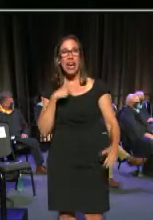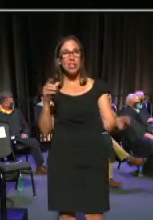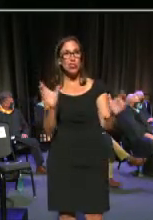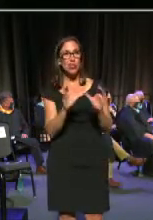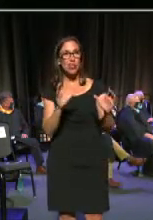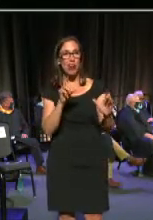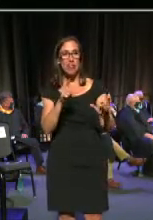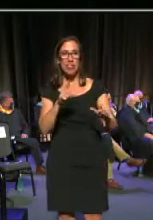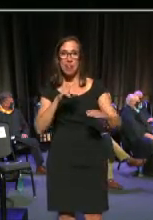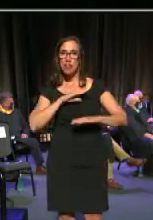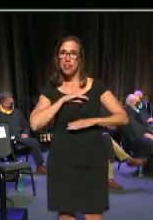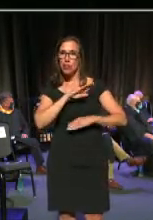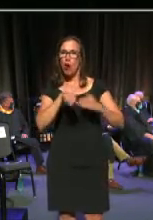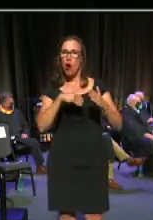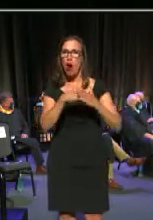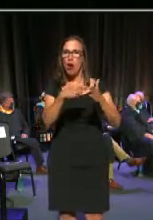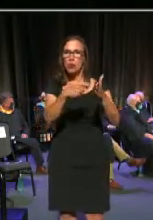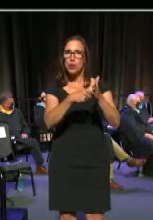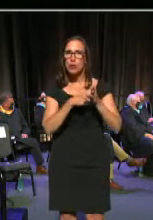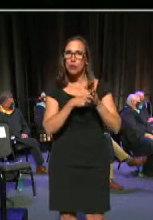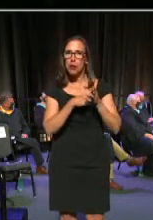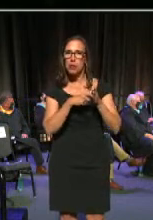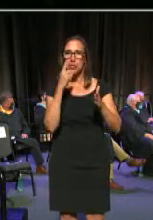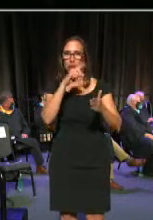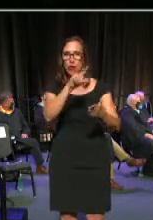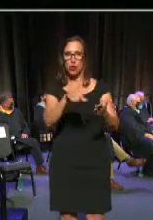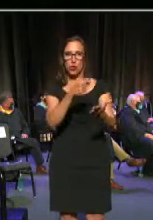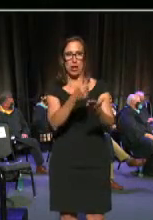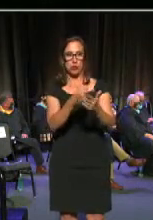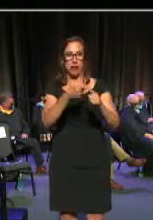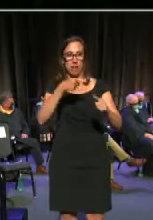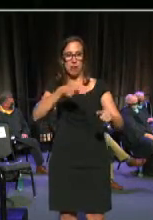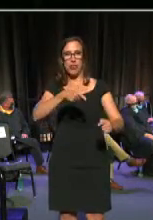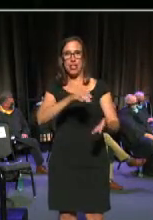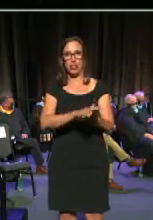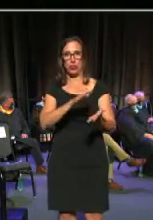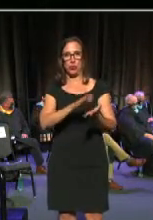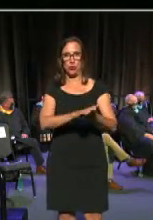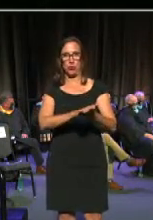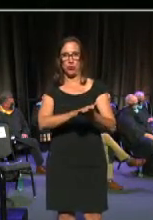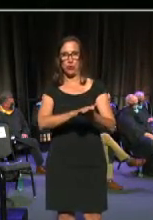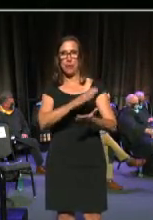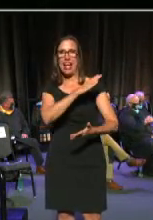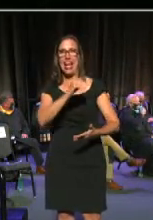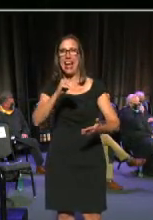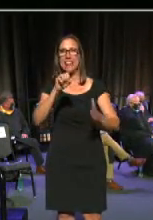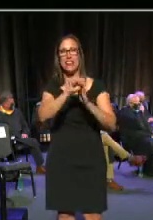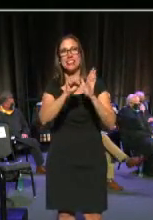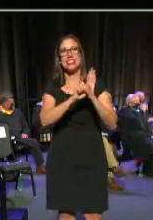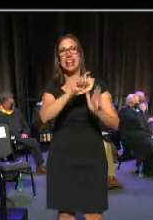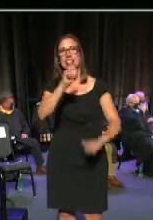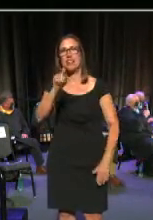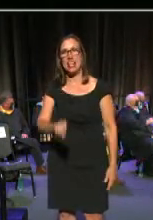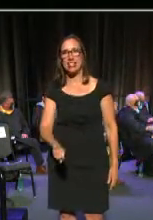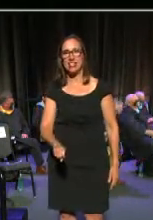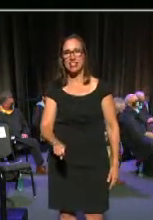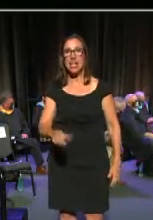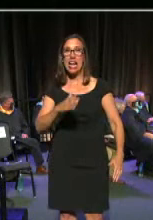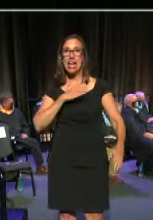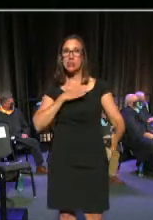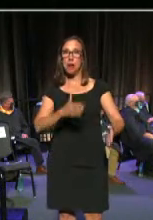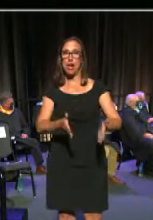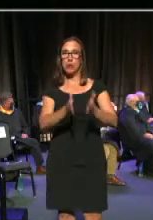certify that they have fulfilled the necessary requirements for graduation from this institution and the state of Texas. It is